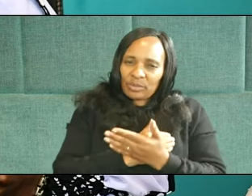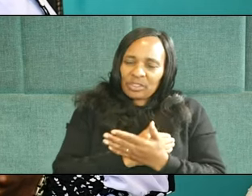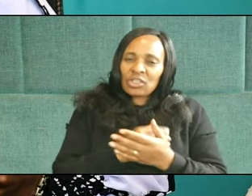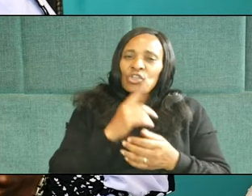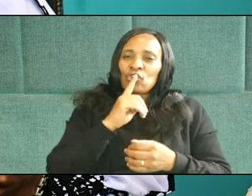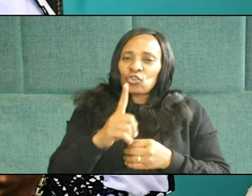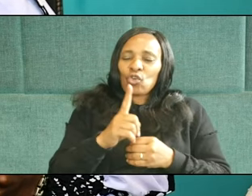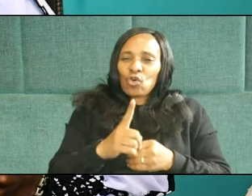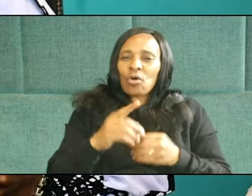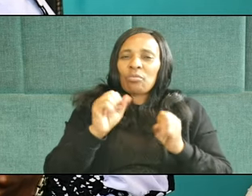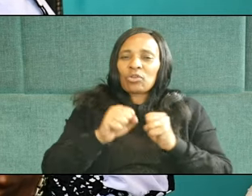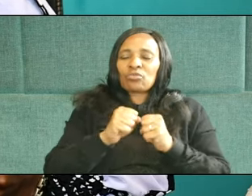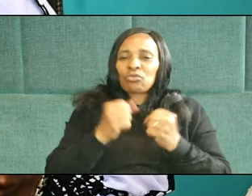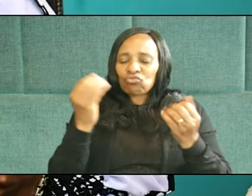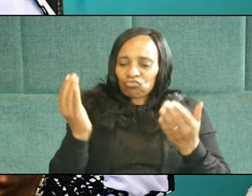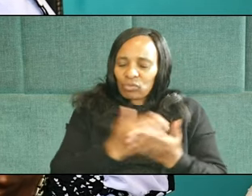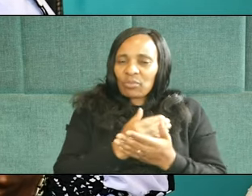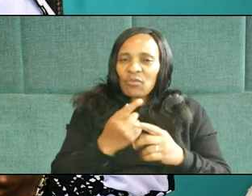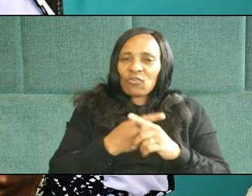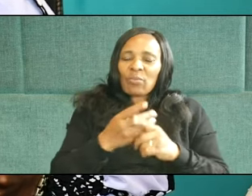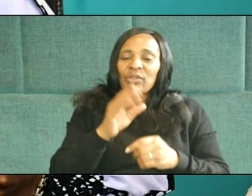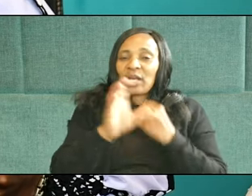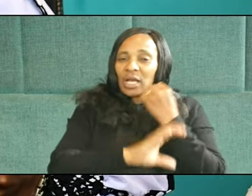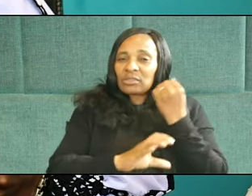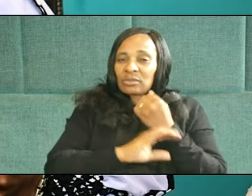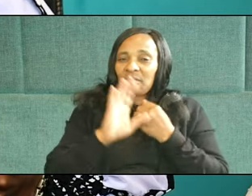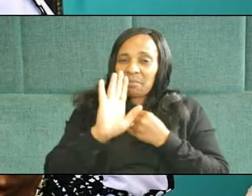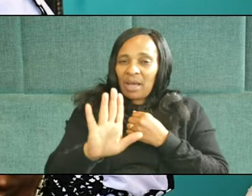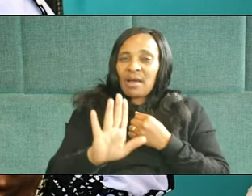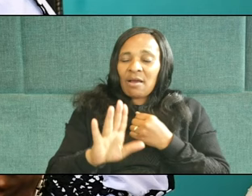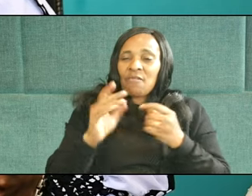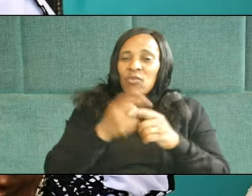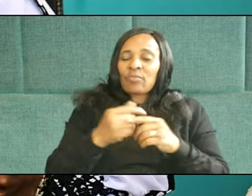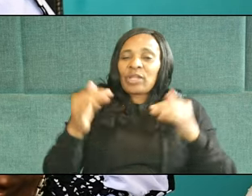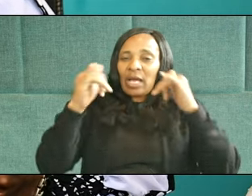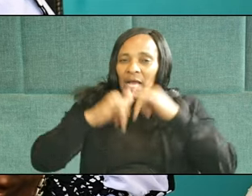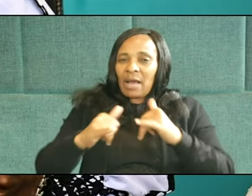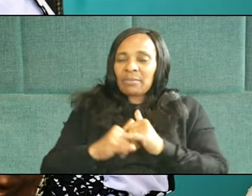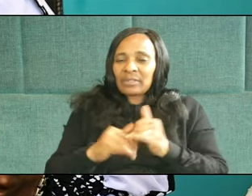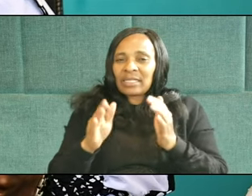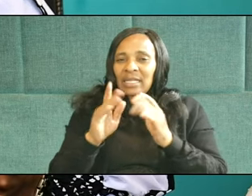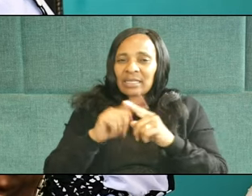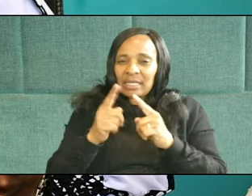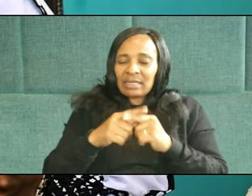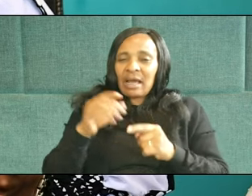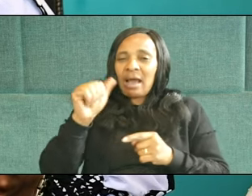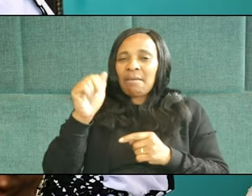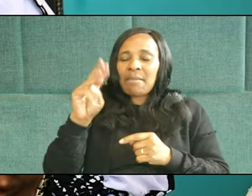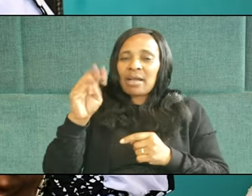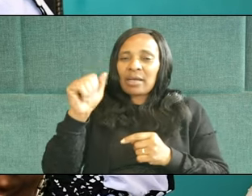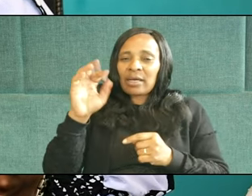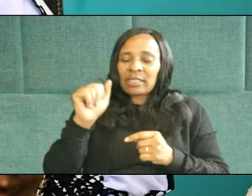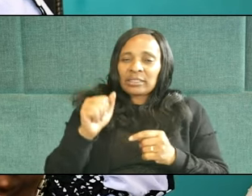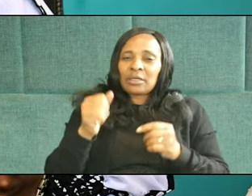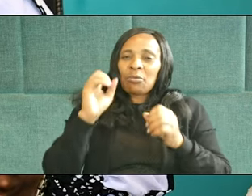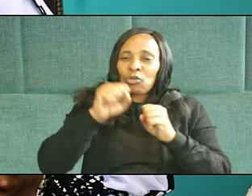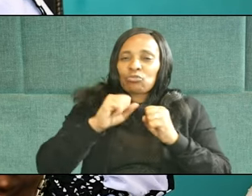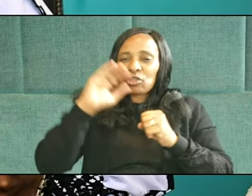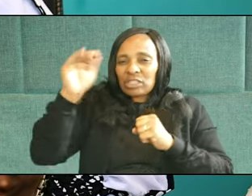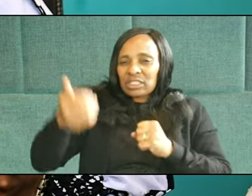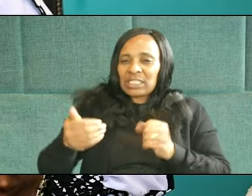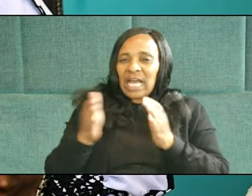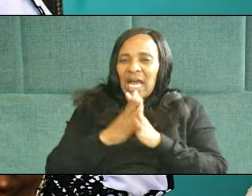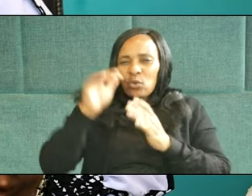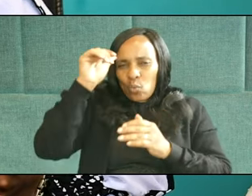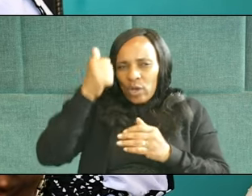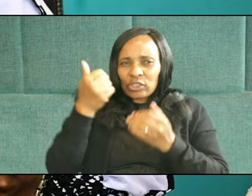Saul had driven him from his country. The Philistines had driven him from the camp. The Amalekites had plundered his city. His wives and children